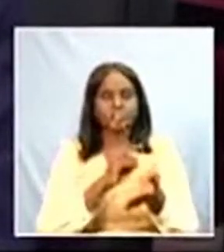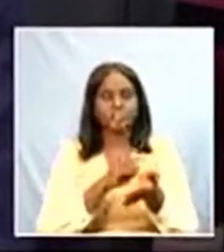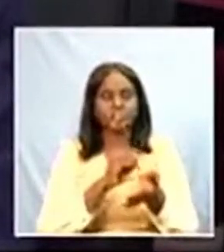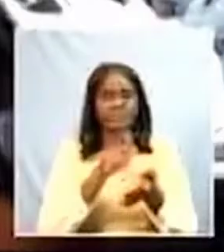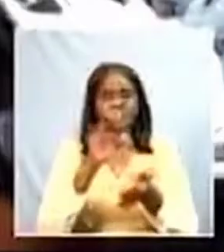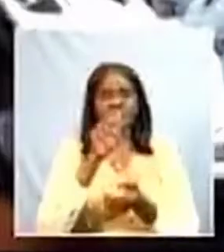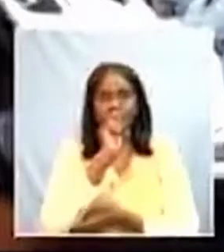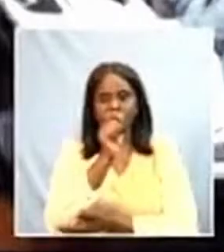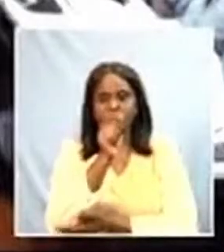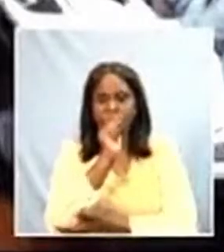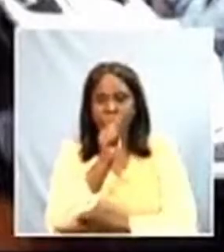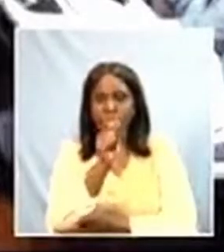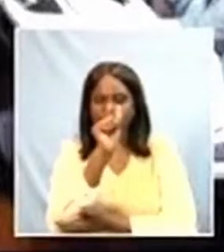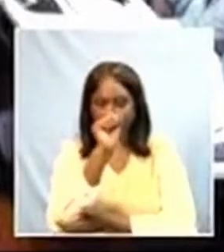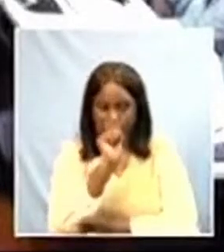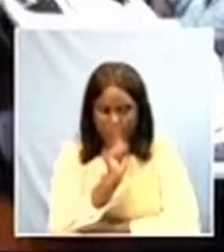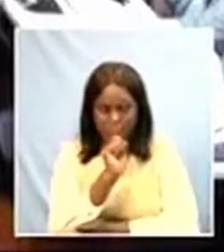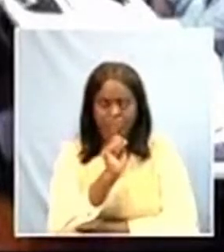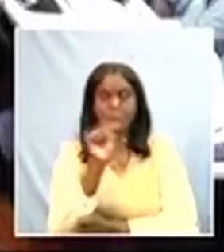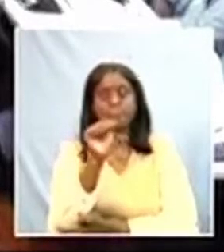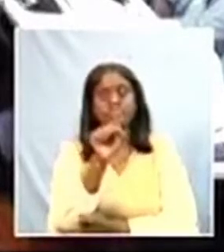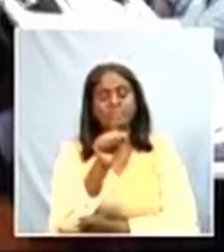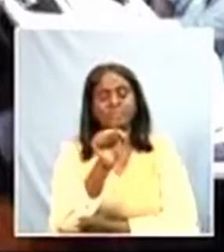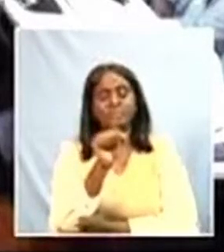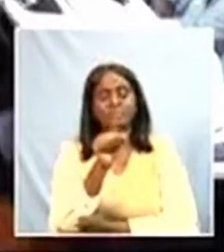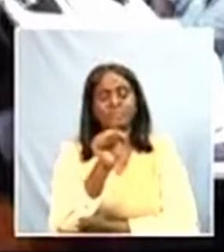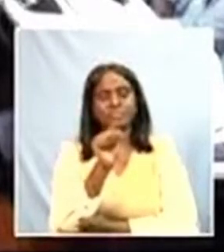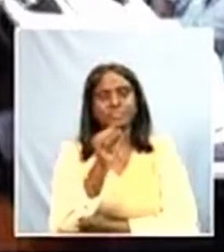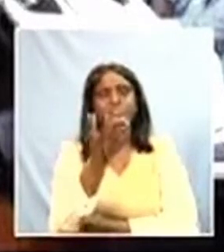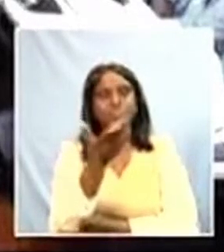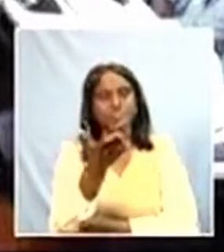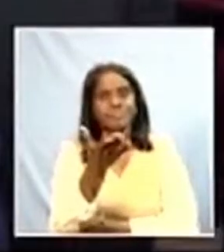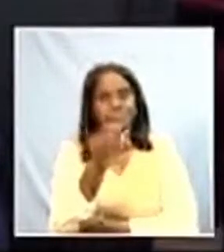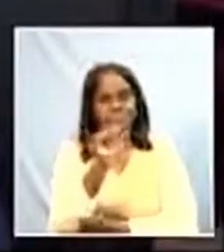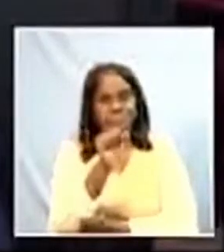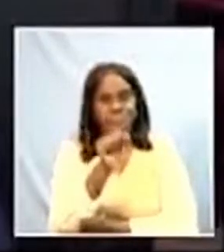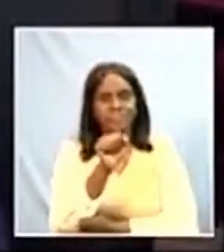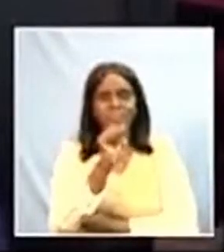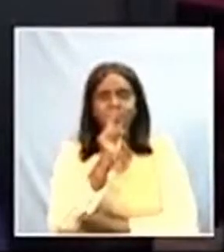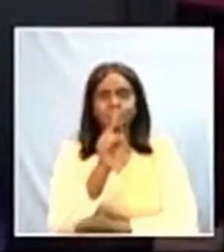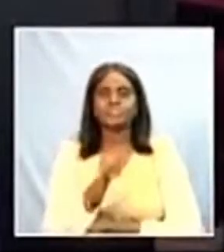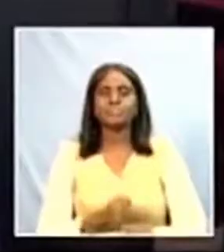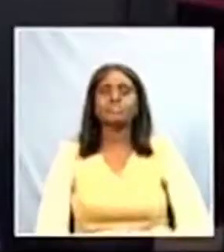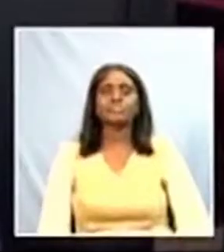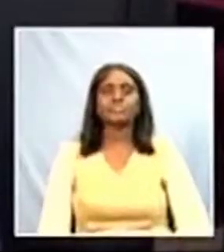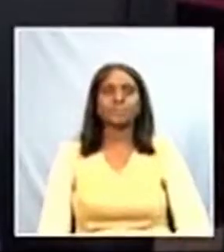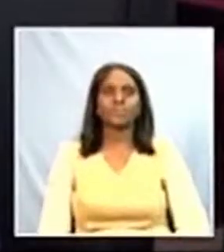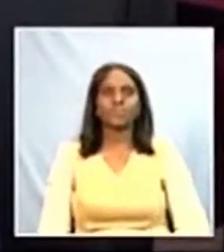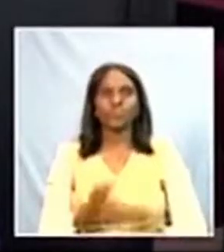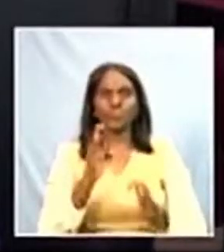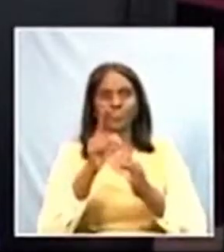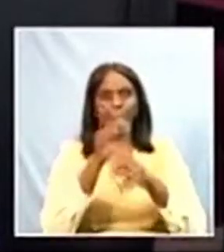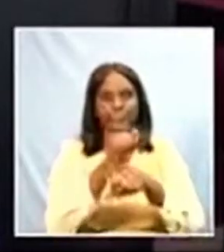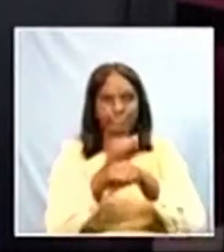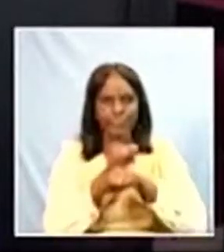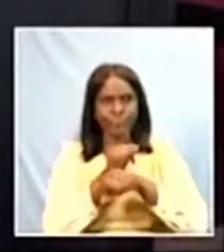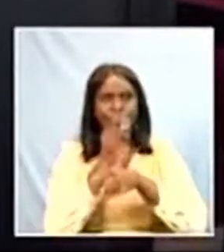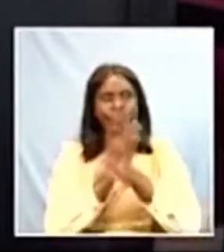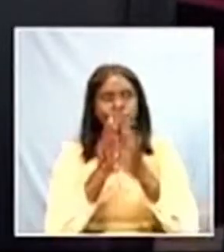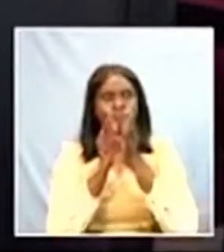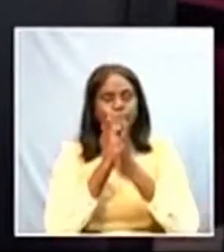your mic is either a bit, yes, yeah. Yeah, so if you invited the contractor